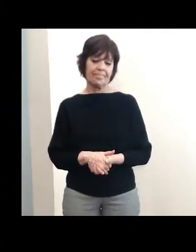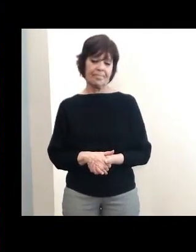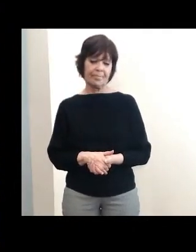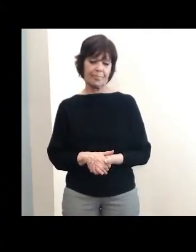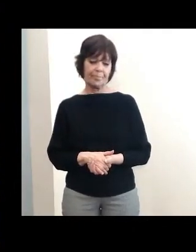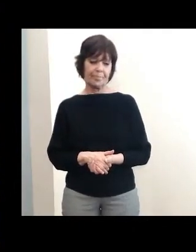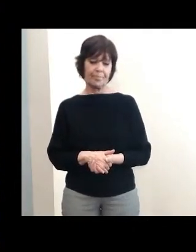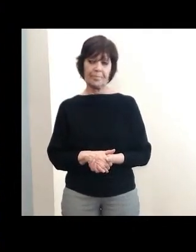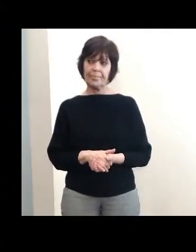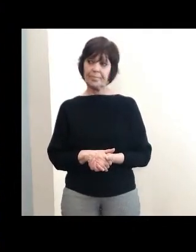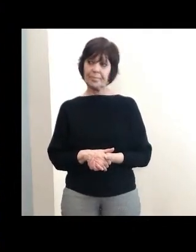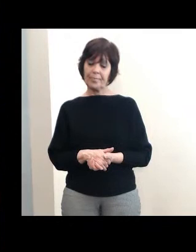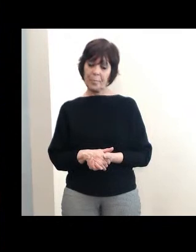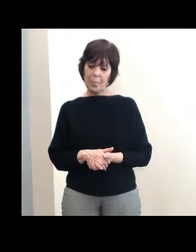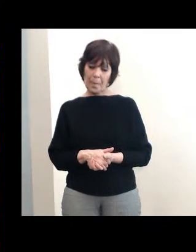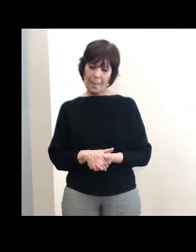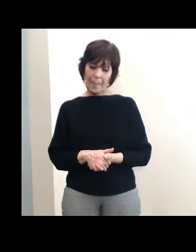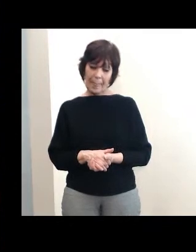Anyone else?